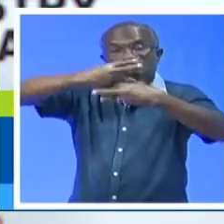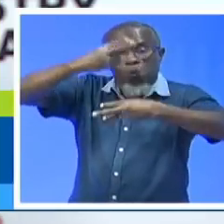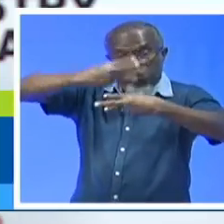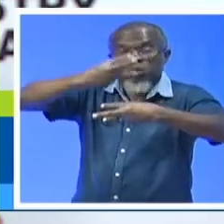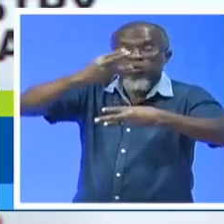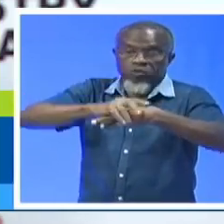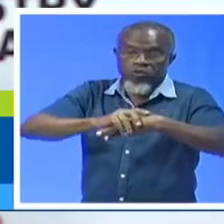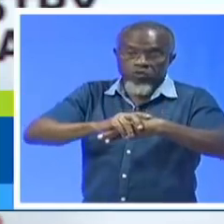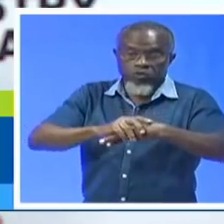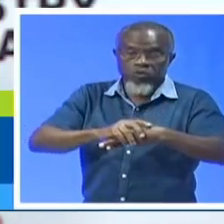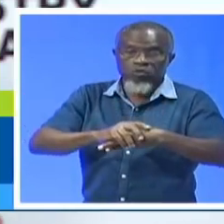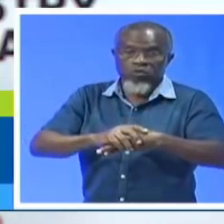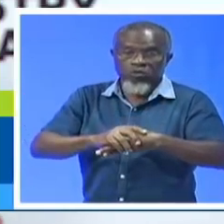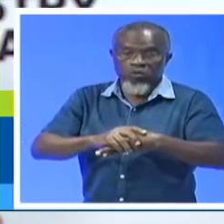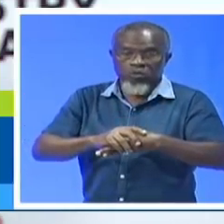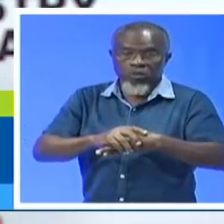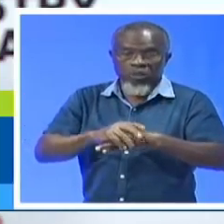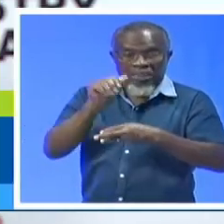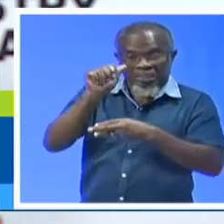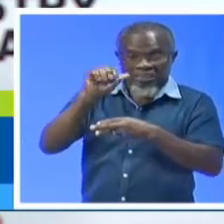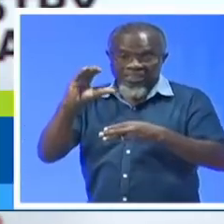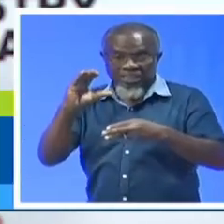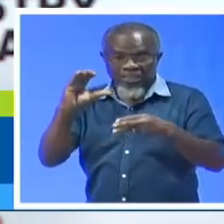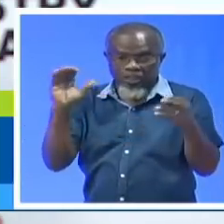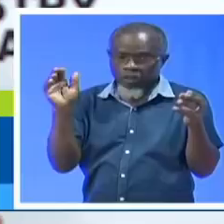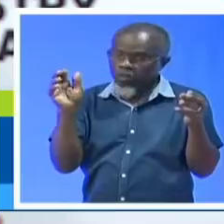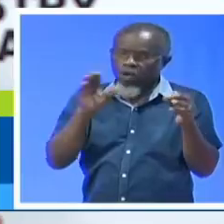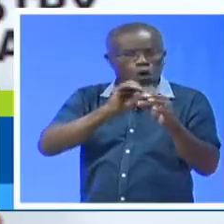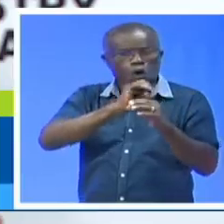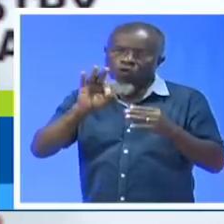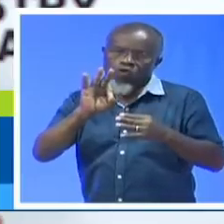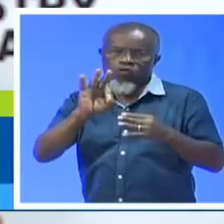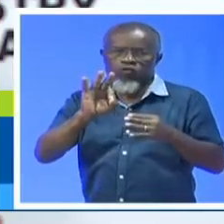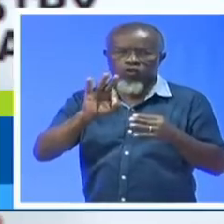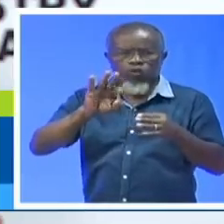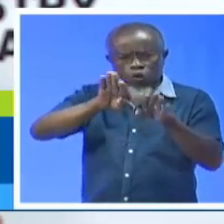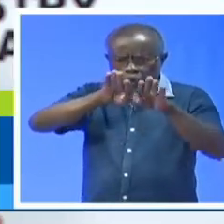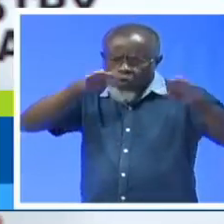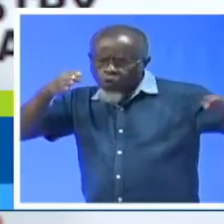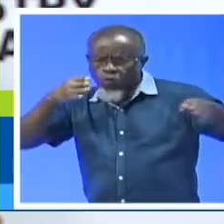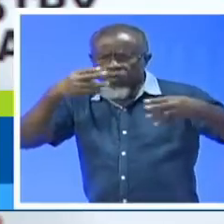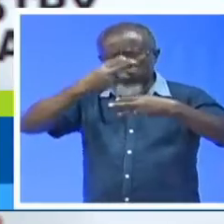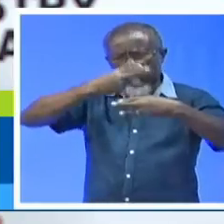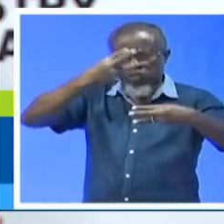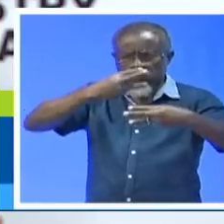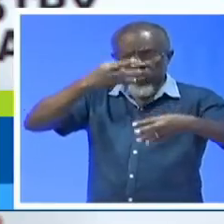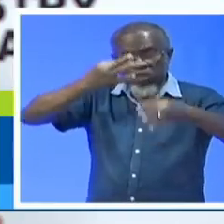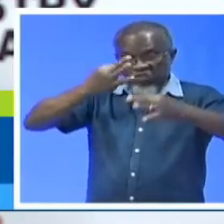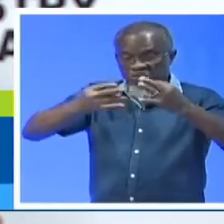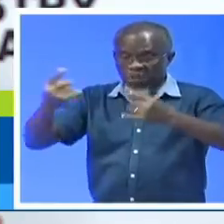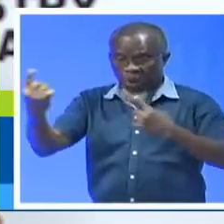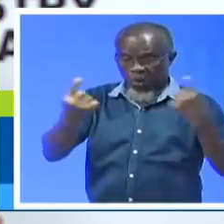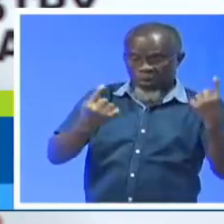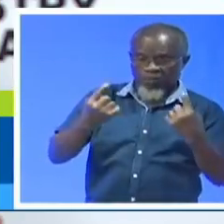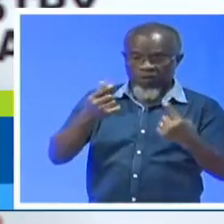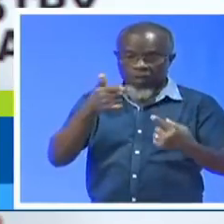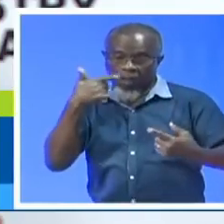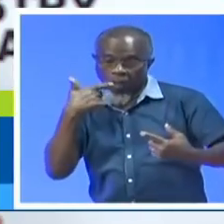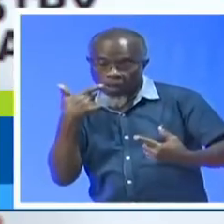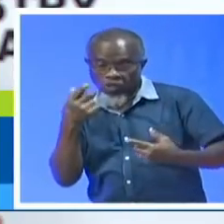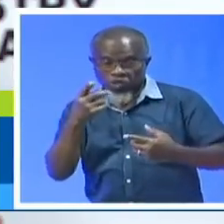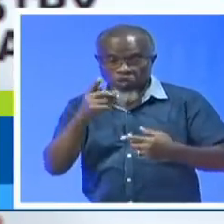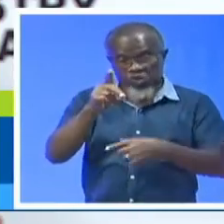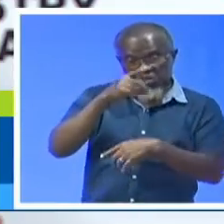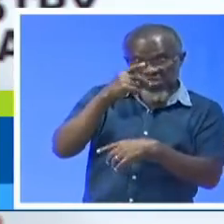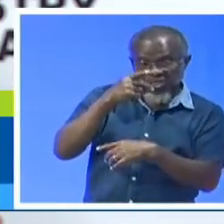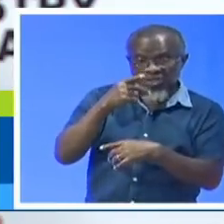spaces. If you have to gather for lunch or Christmas dinner or whatever, try to